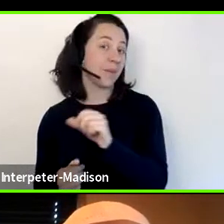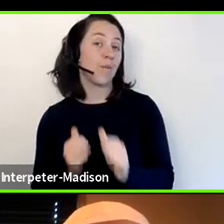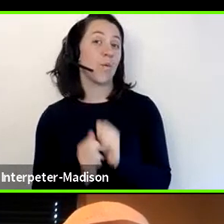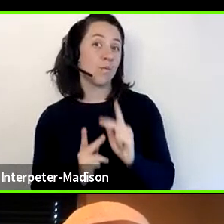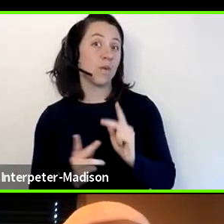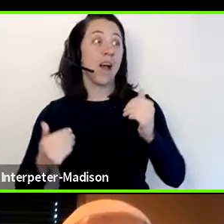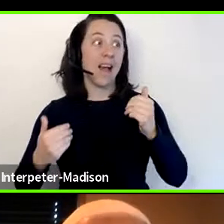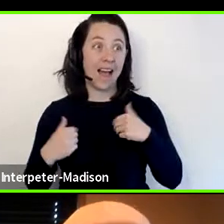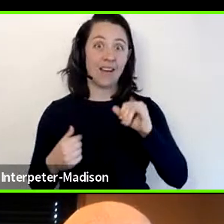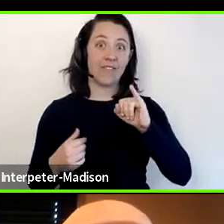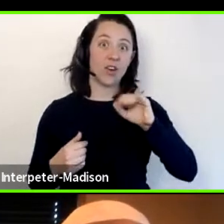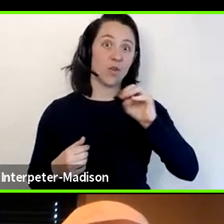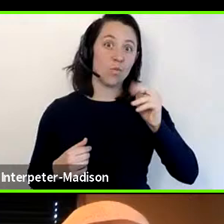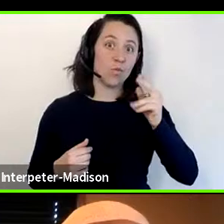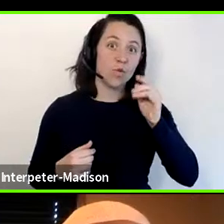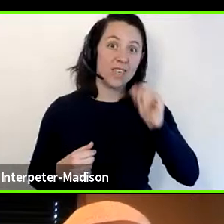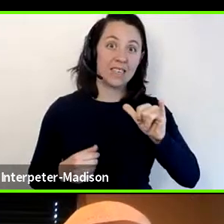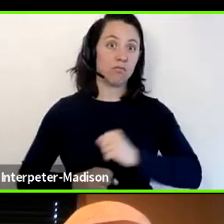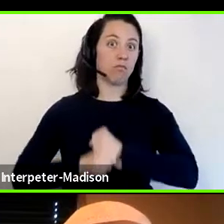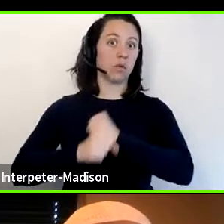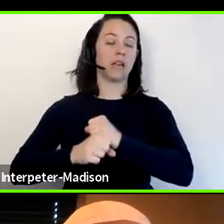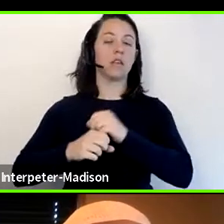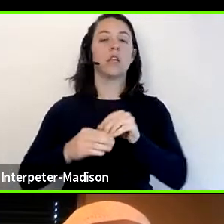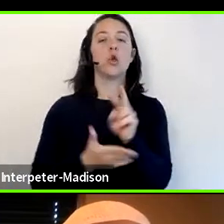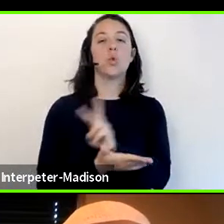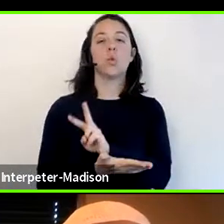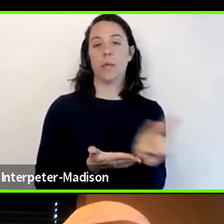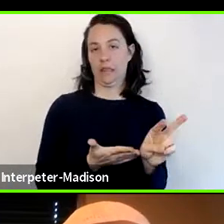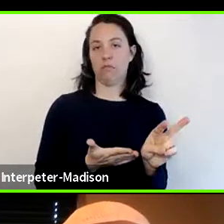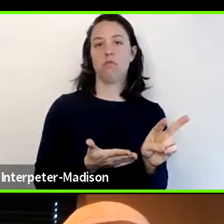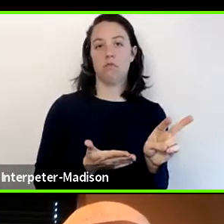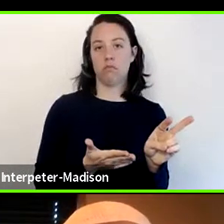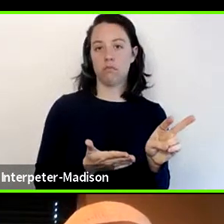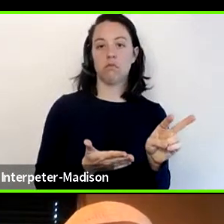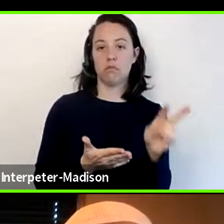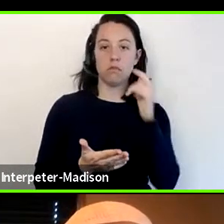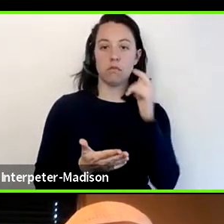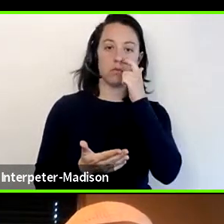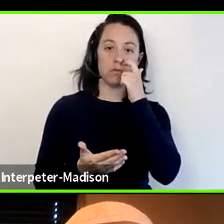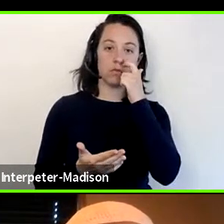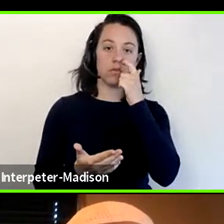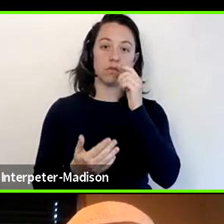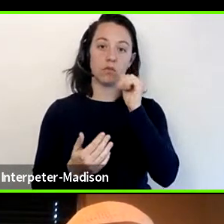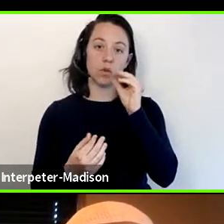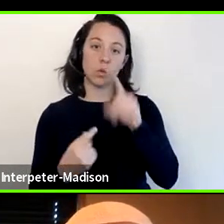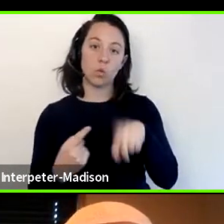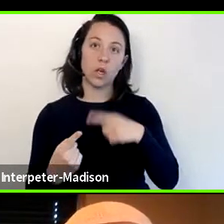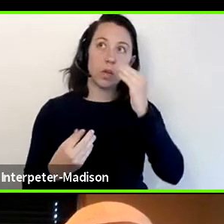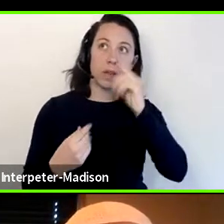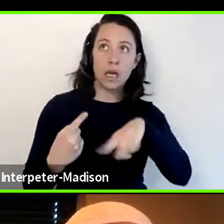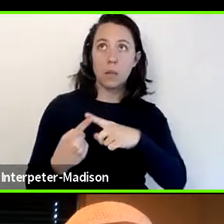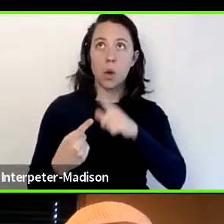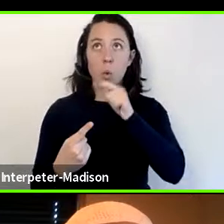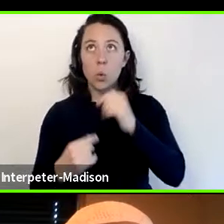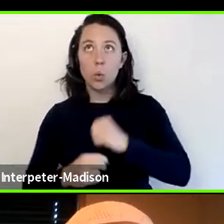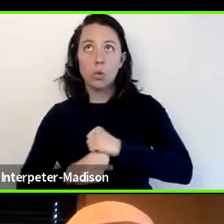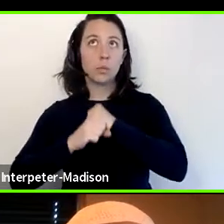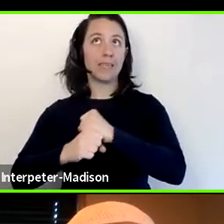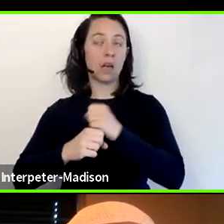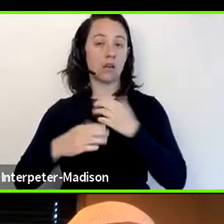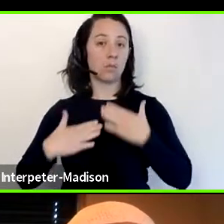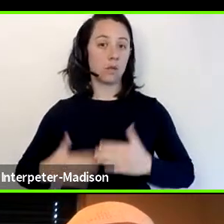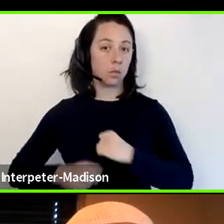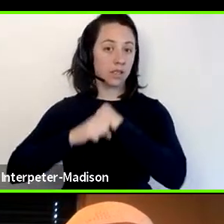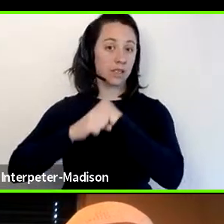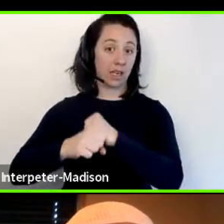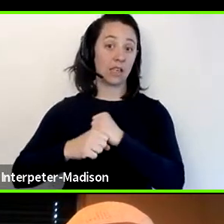their vaccine. And so, when you sort of thinking about who has that level of protection, it's sort of, I got